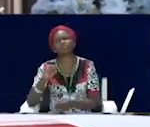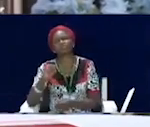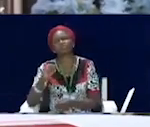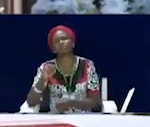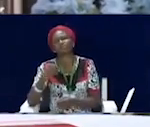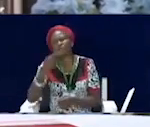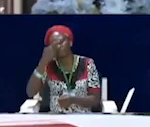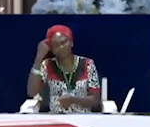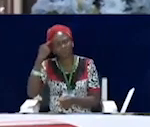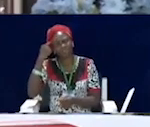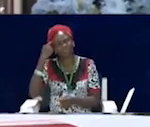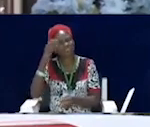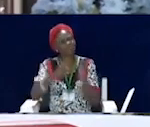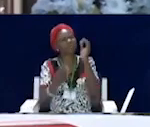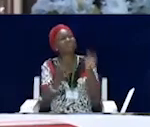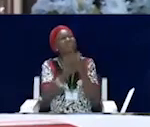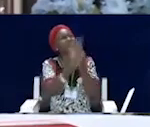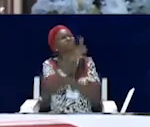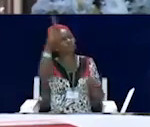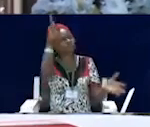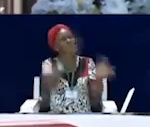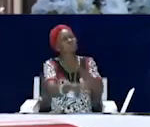Because if you ask God to kill them,